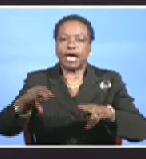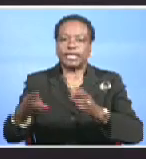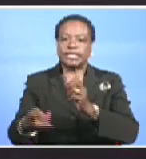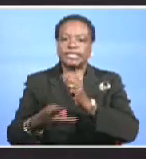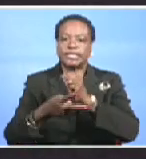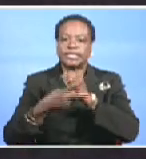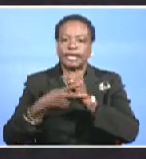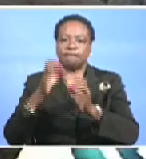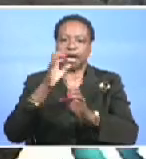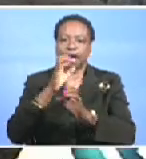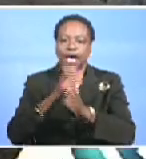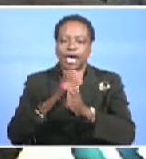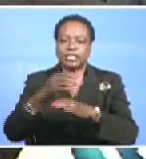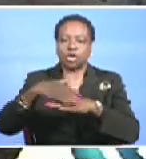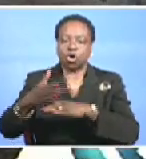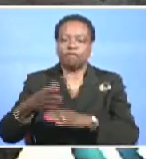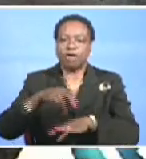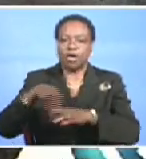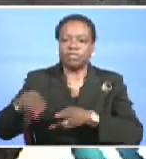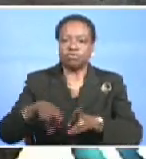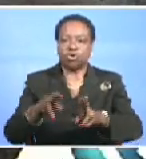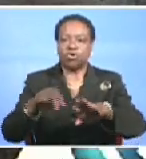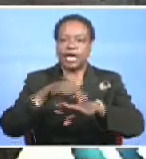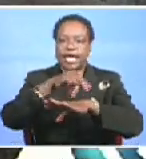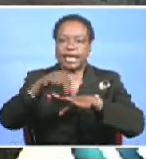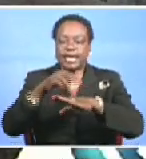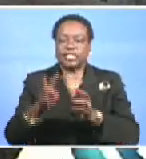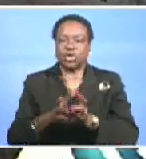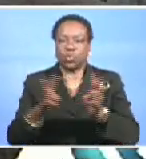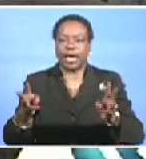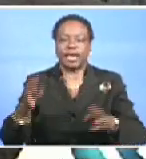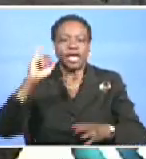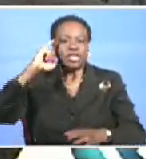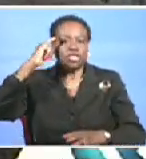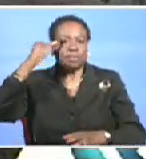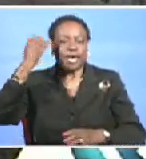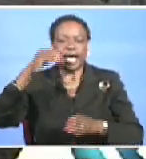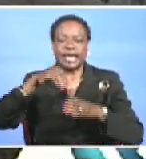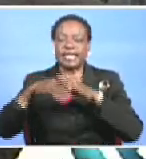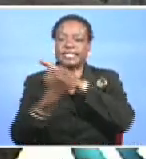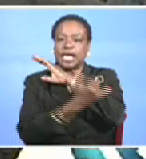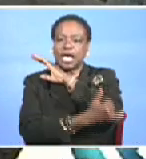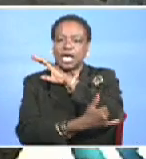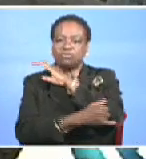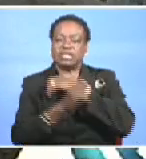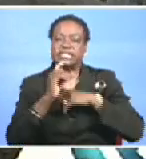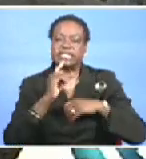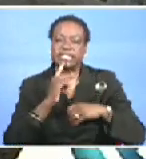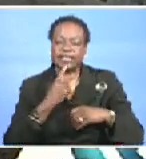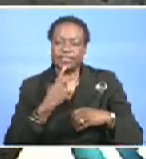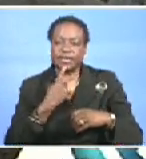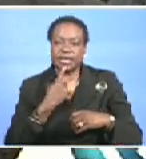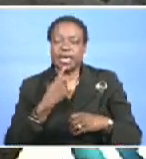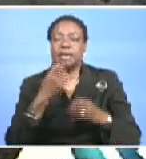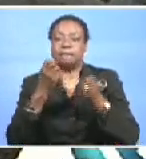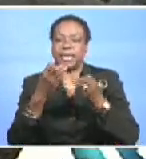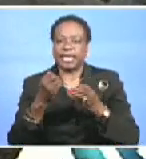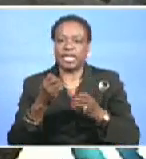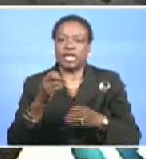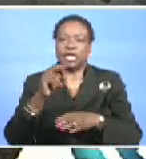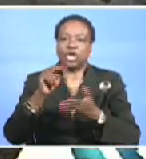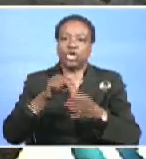roads nationwide. Japan as a country has suffered several nuclear accidents, the latest